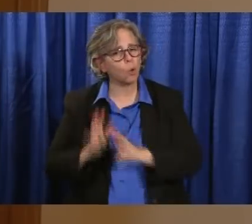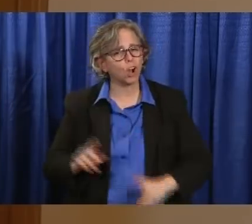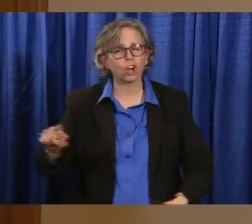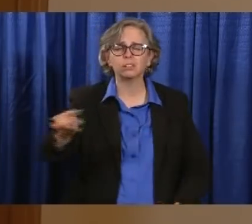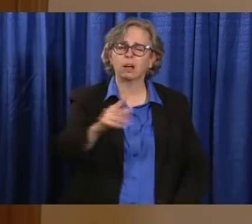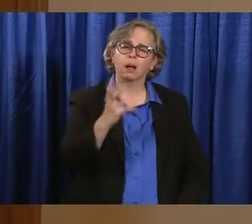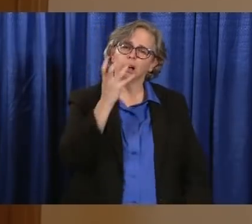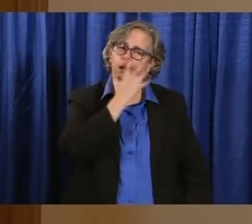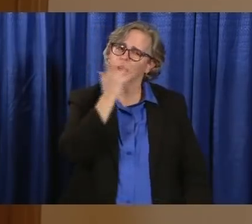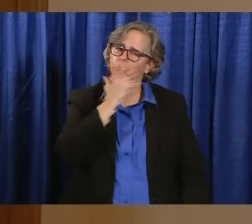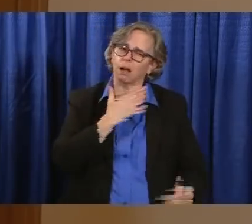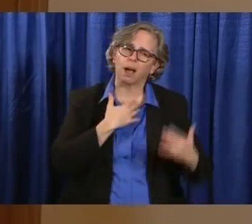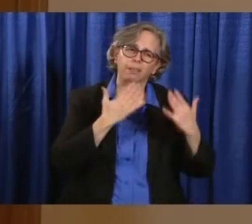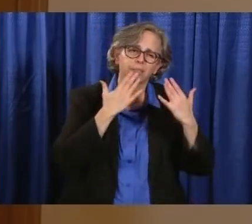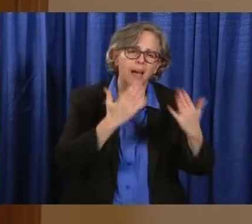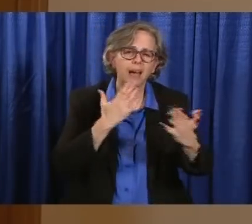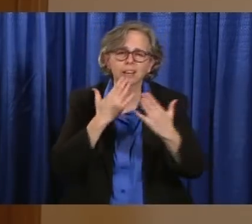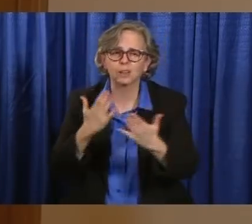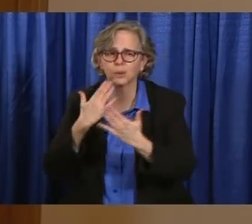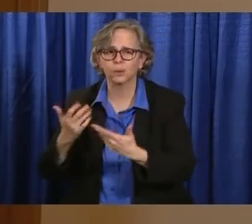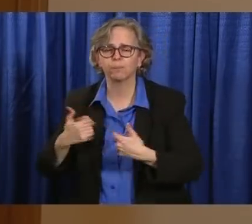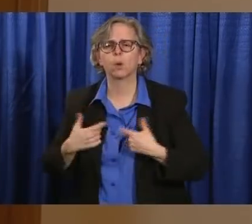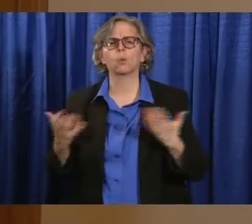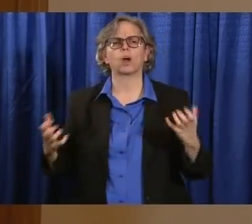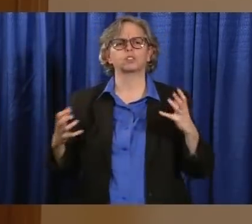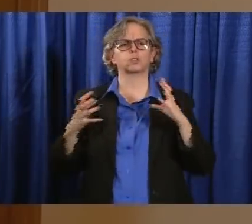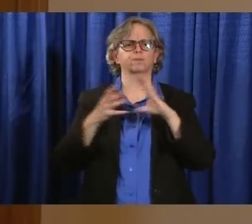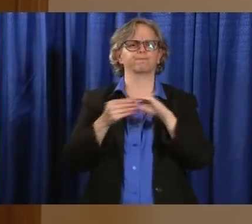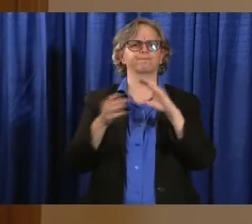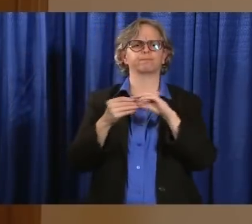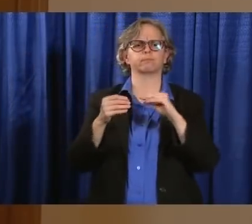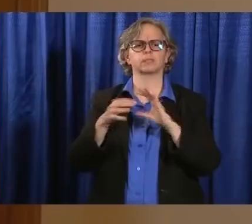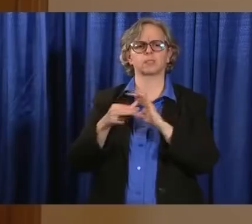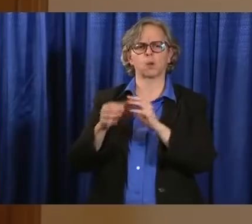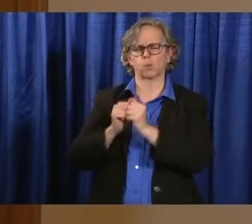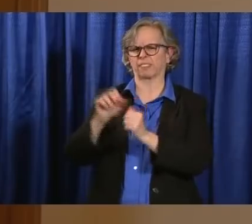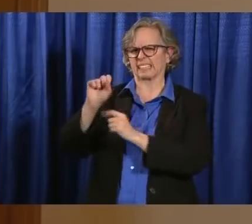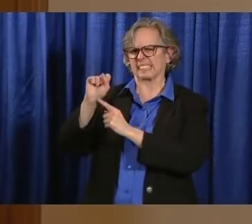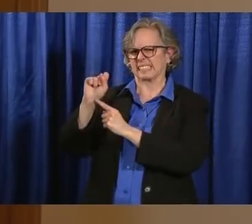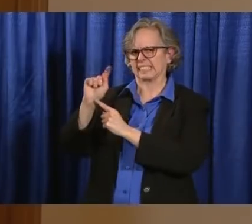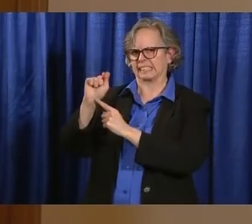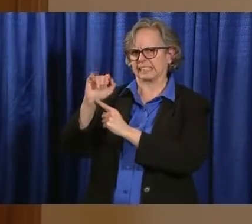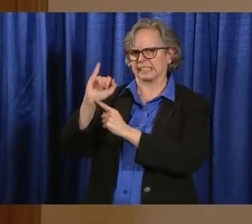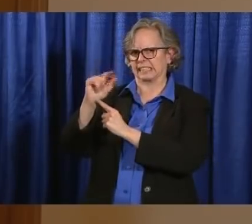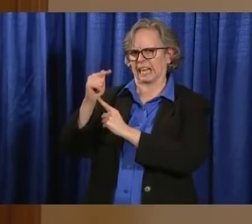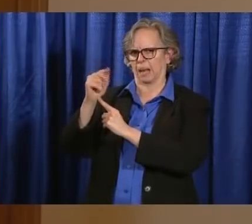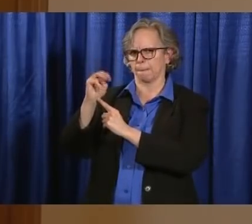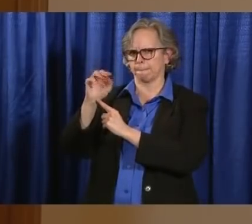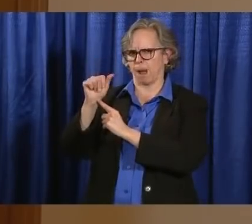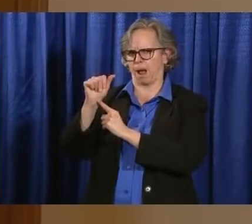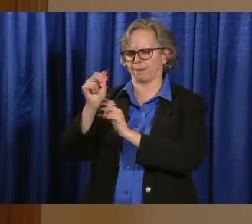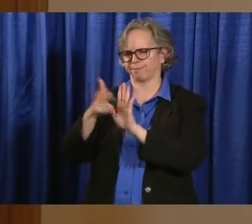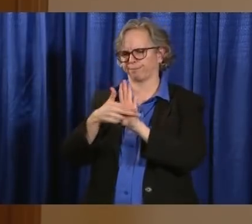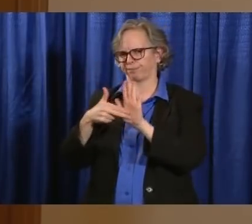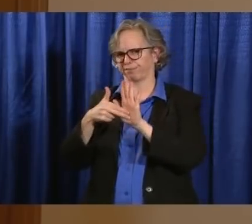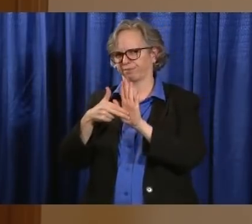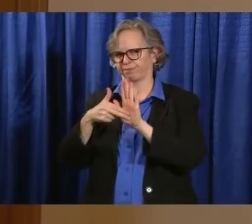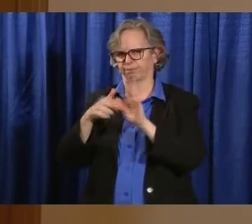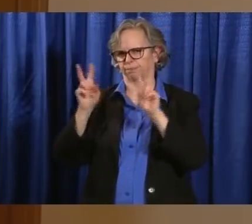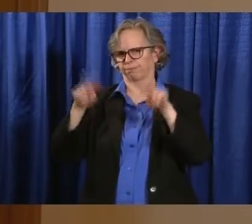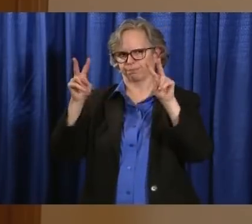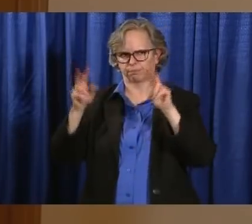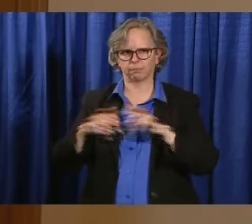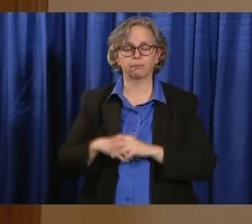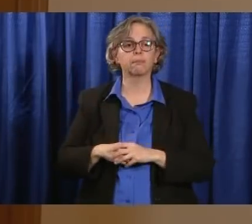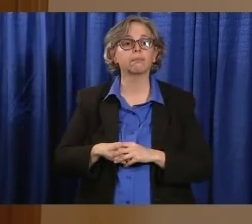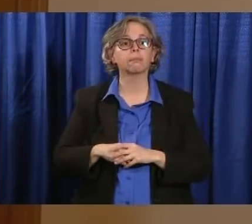about stigma again. Remember, if someone is sick on your street, in your neighborhood, we needn't fear each other. We